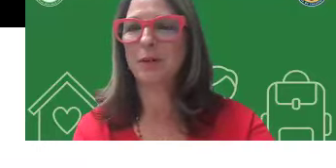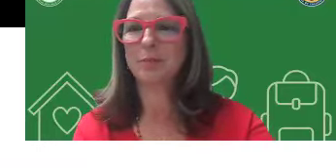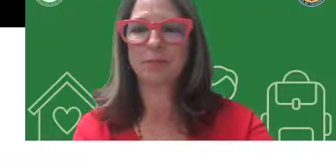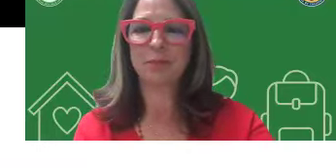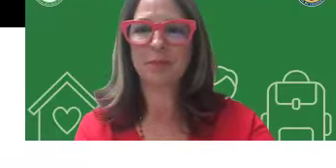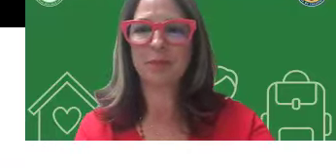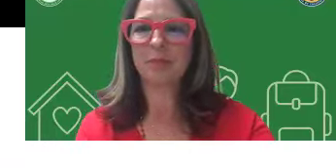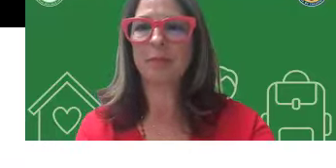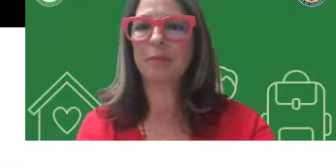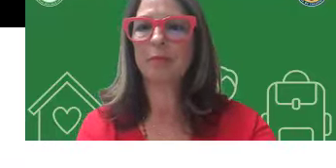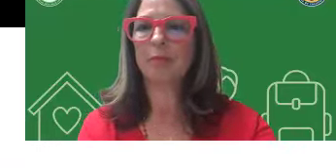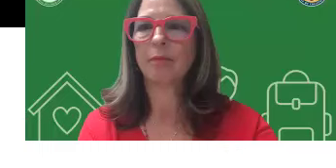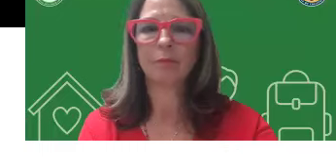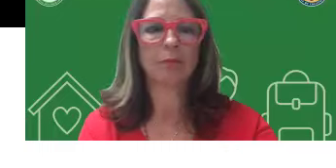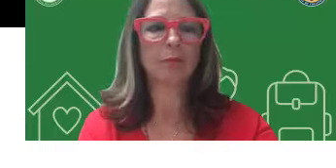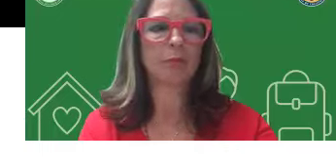Thank you. Welcome.